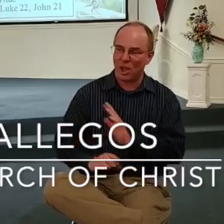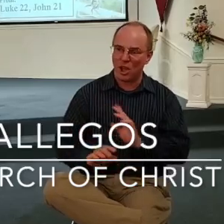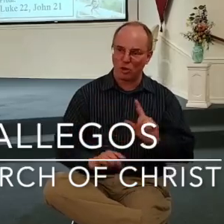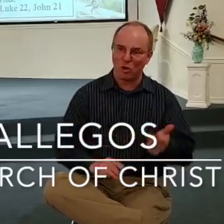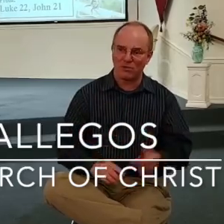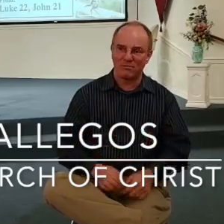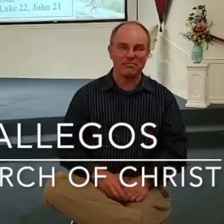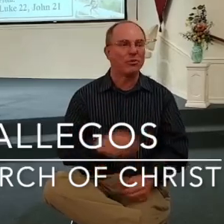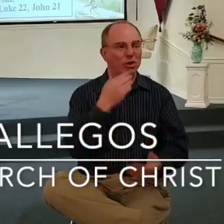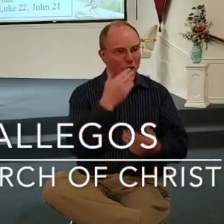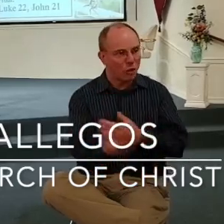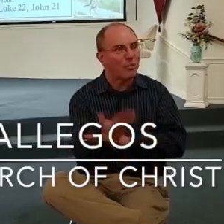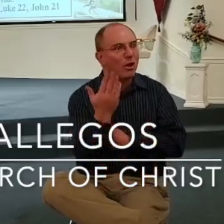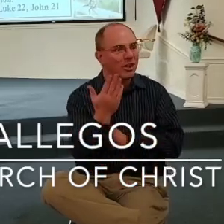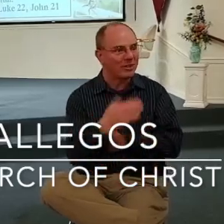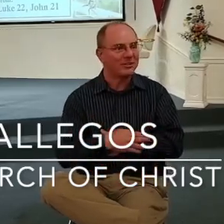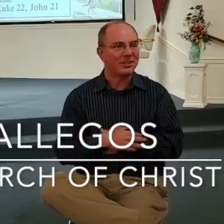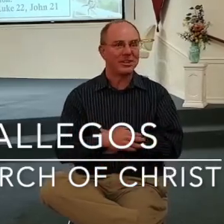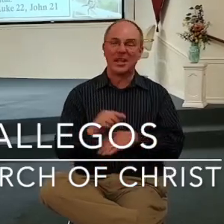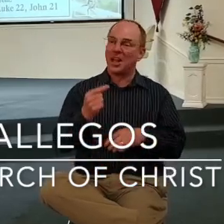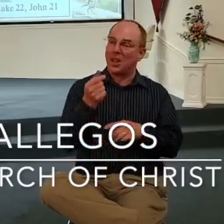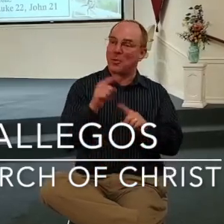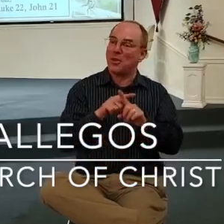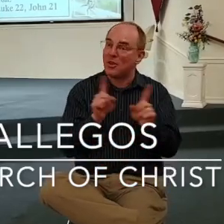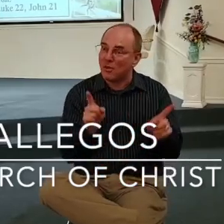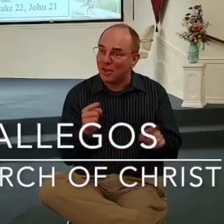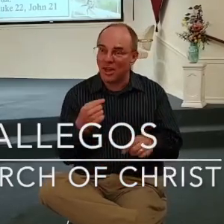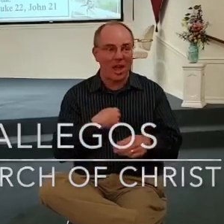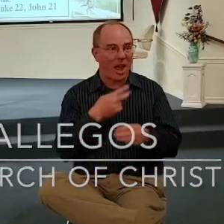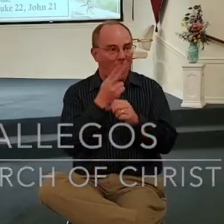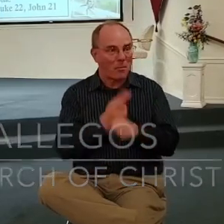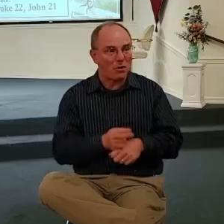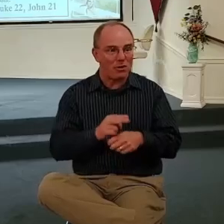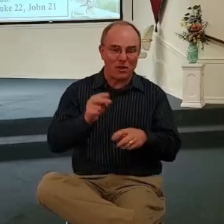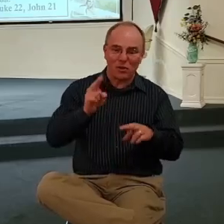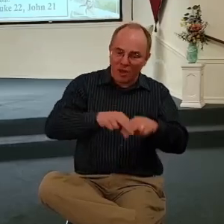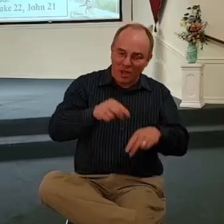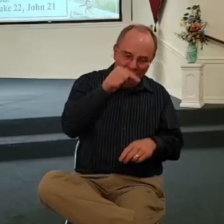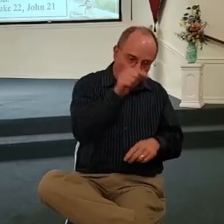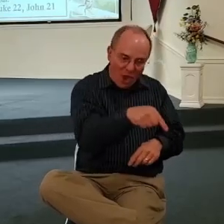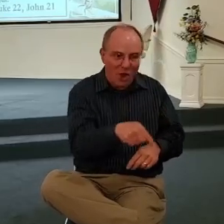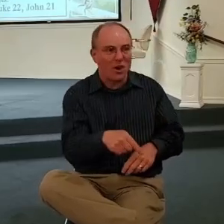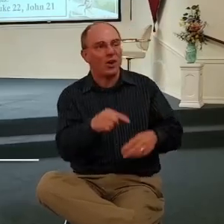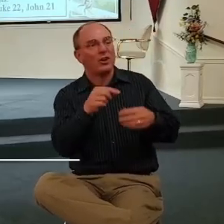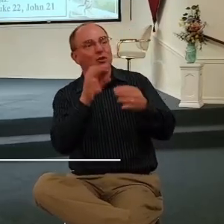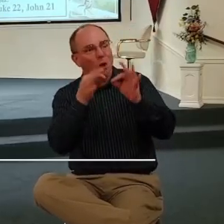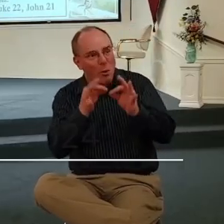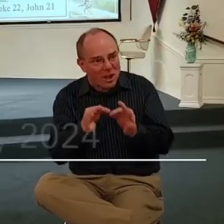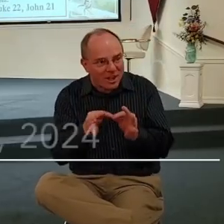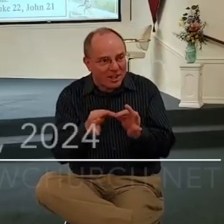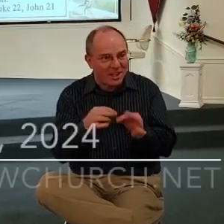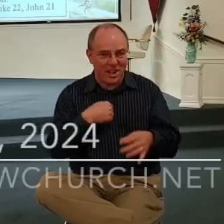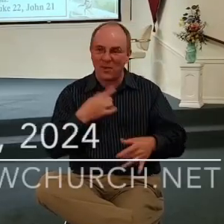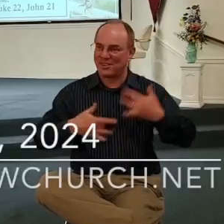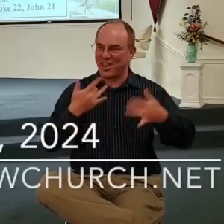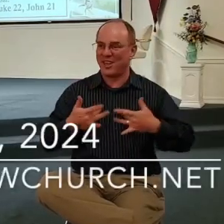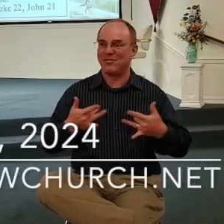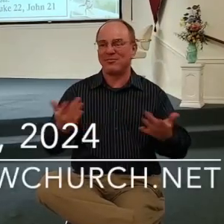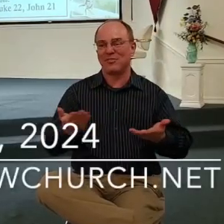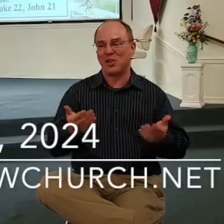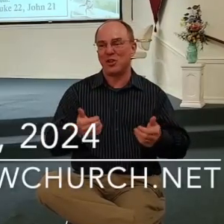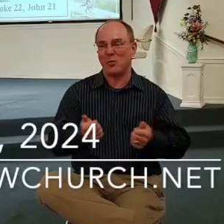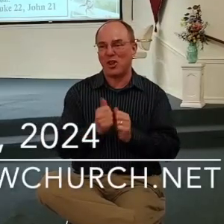Well, good morning. This is a little different. I'm used to sitting over there interpreting. I'm excited to be here with you.